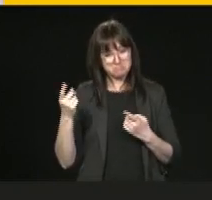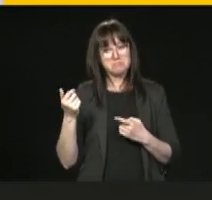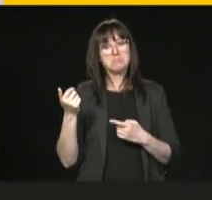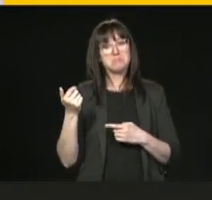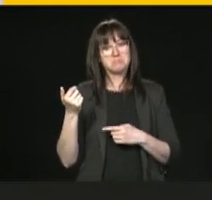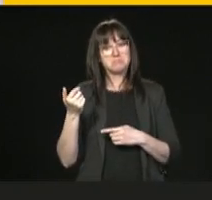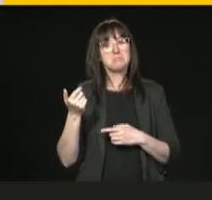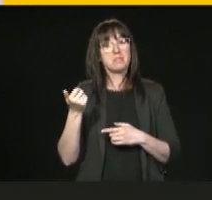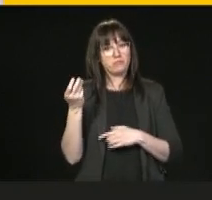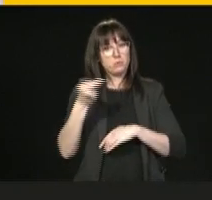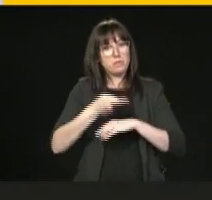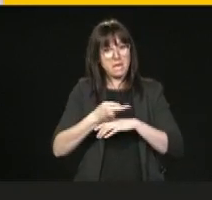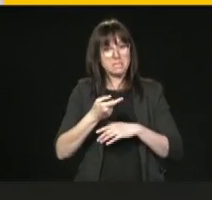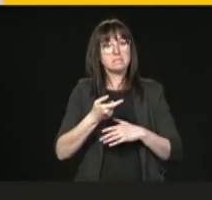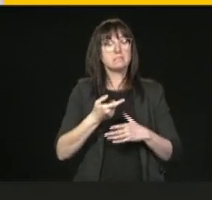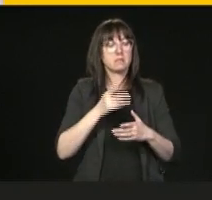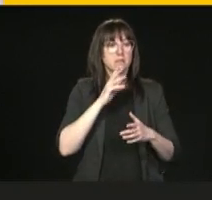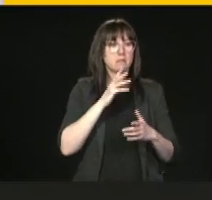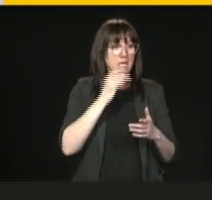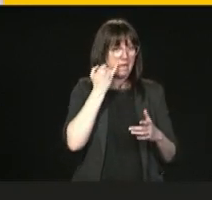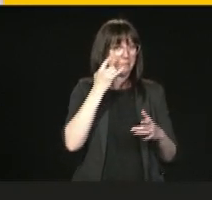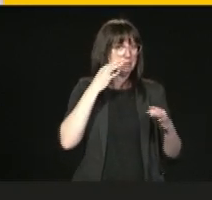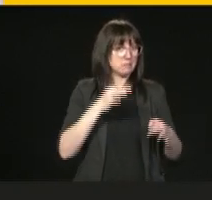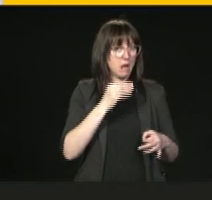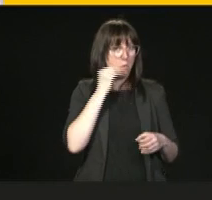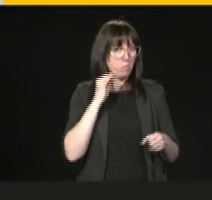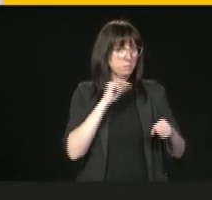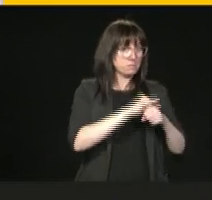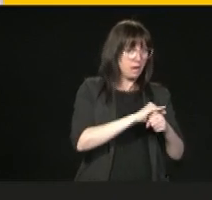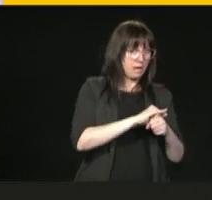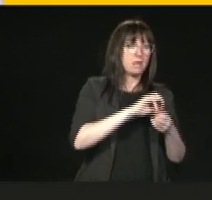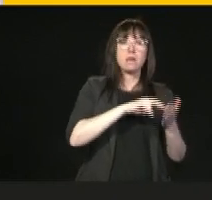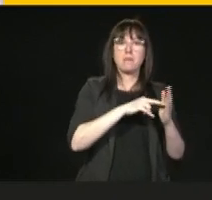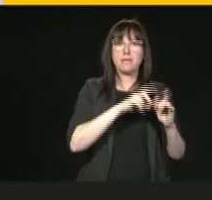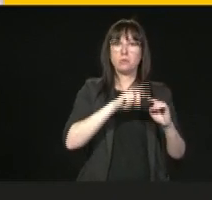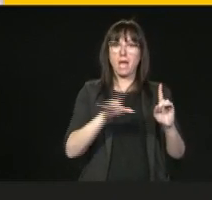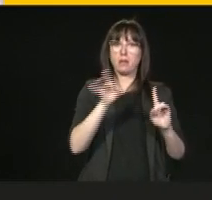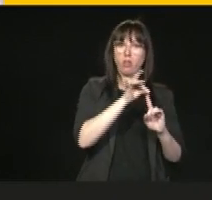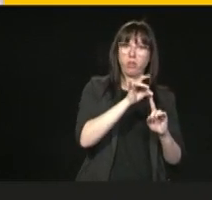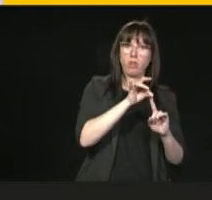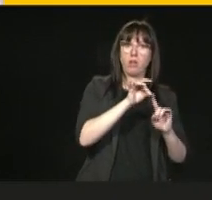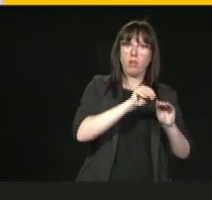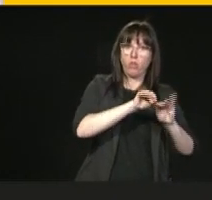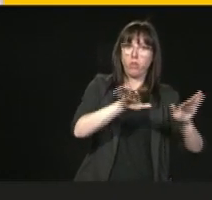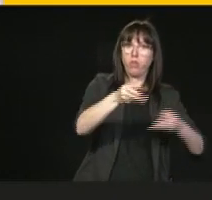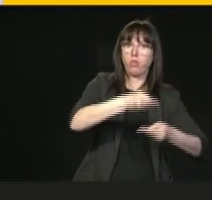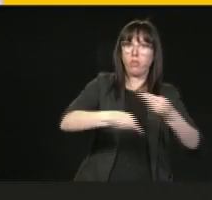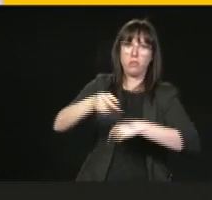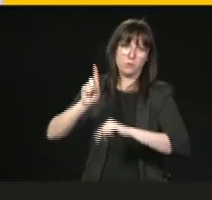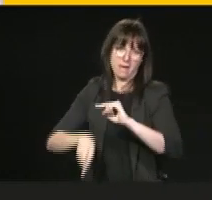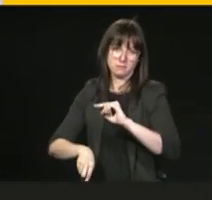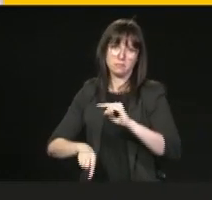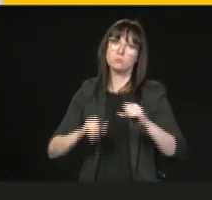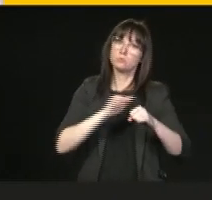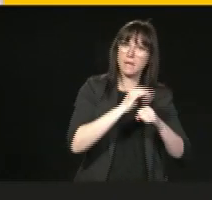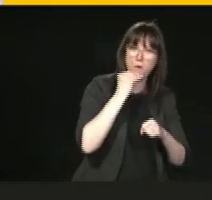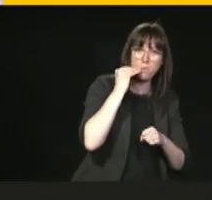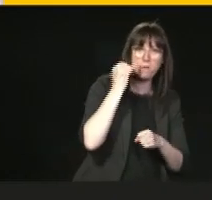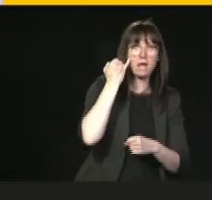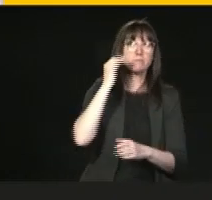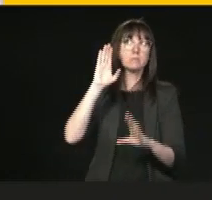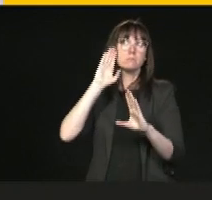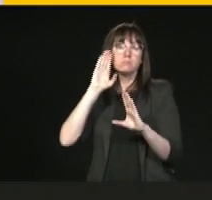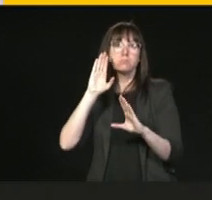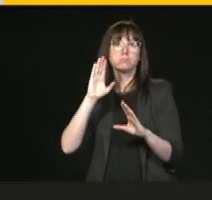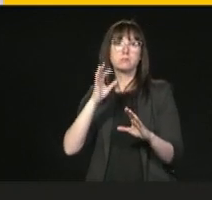recently and the choices they'll make in the coming days. So if we continue to follow the